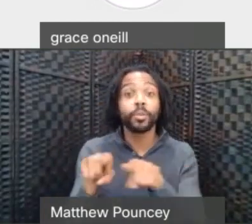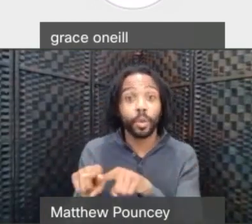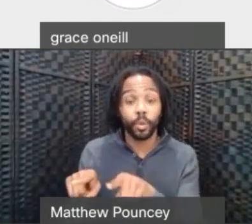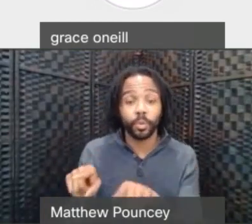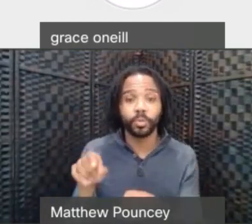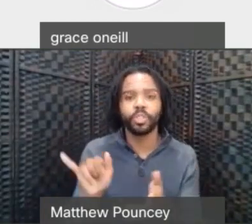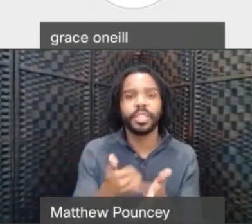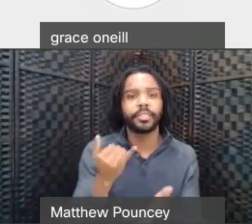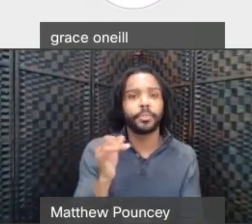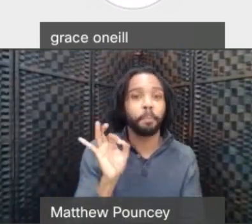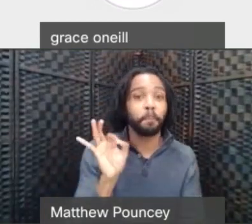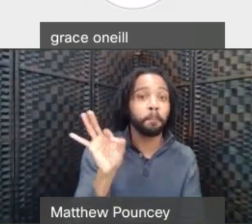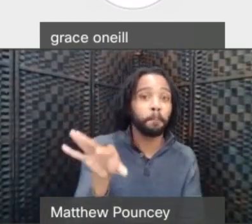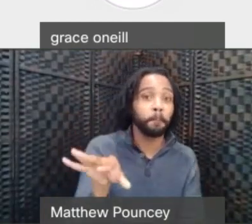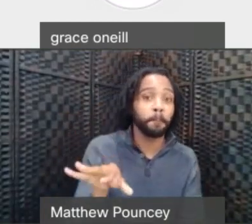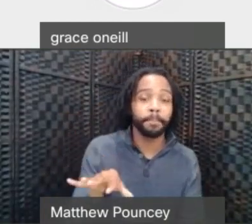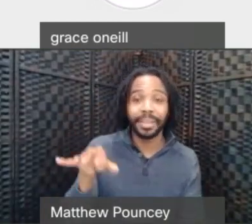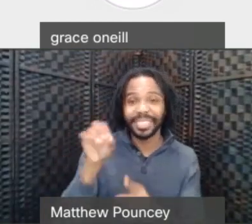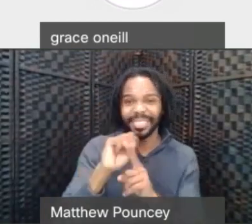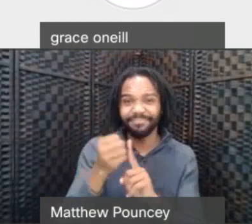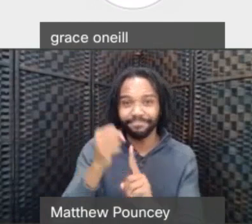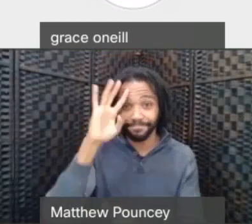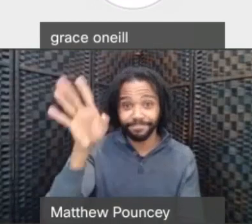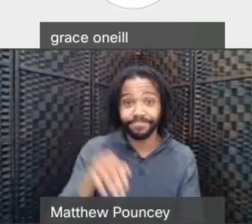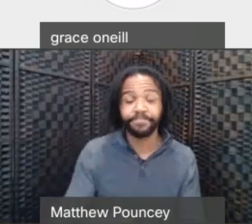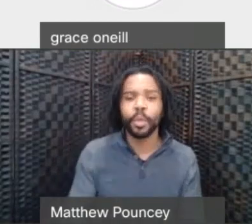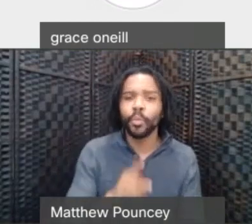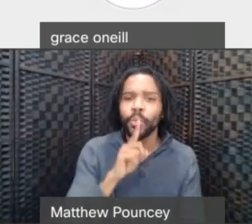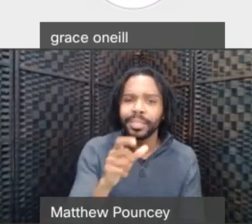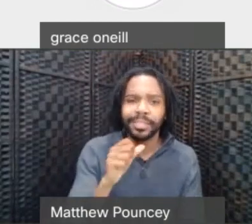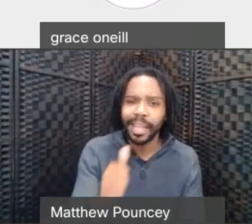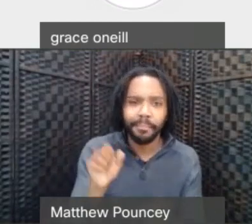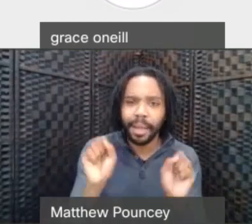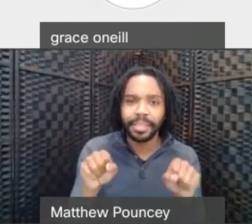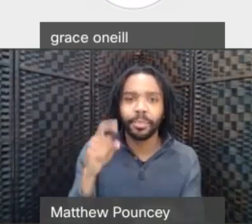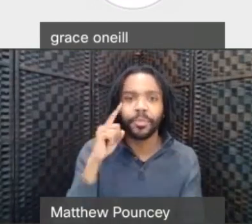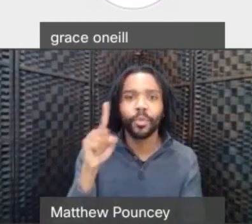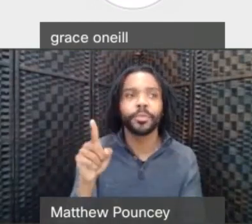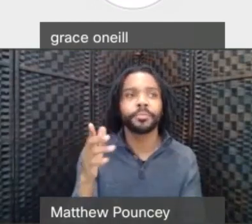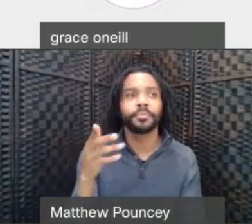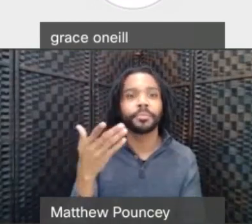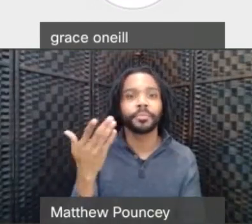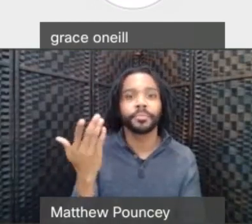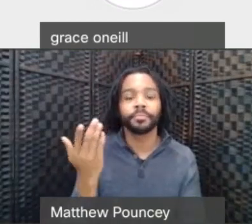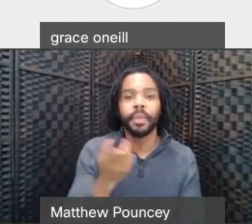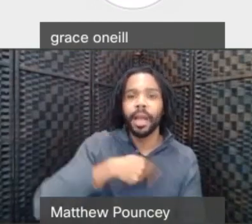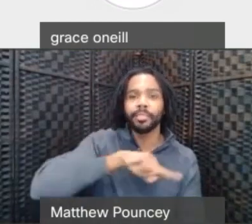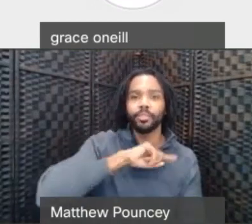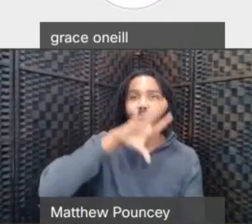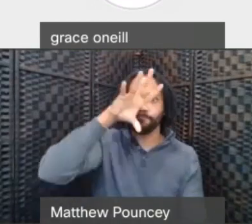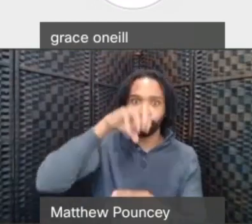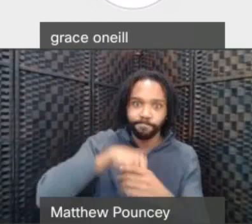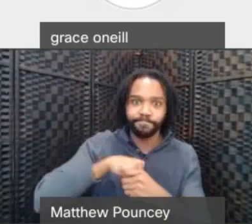on providing scenarios, it's really not possible for us to incorporate every